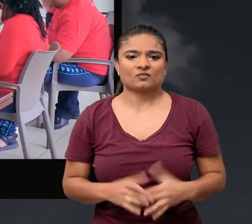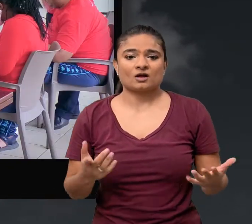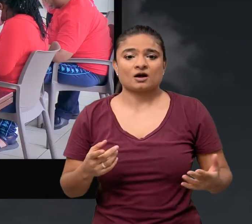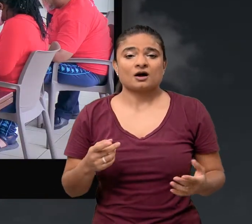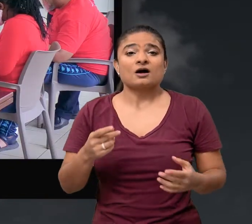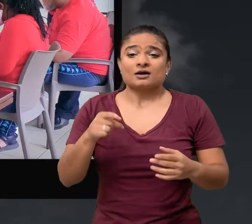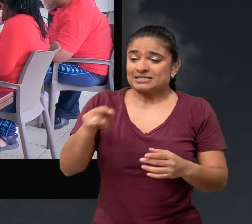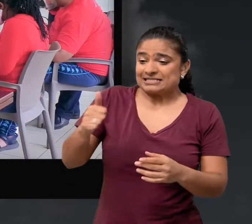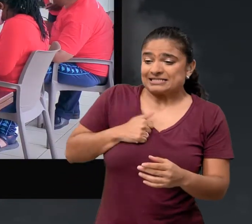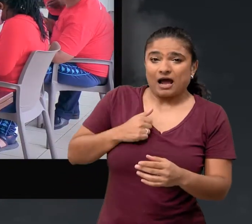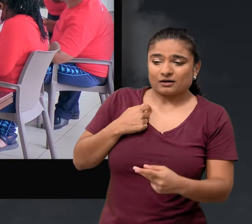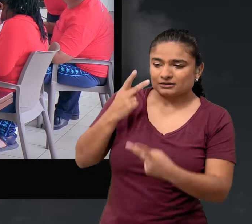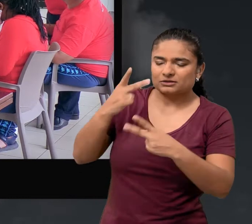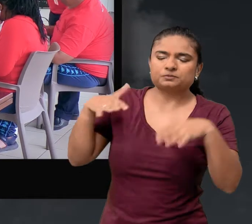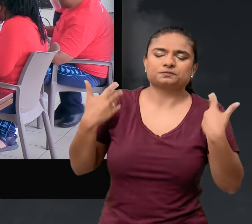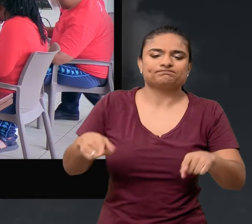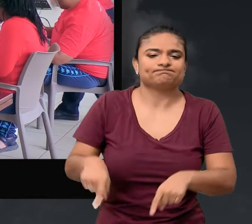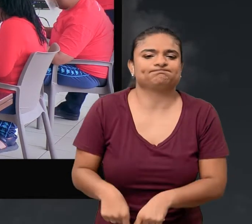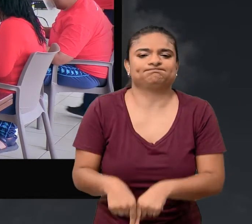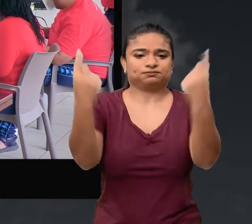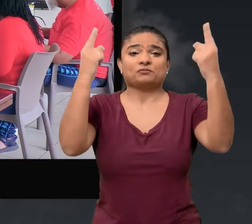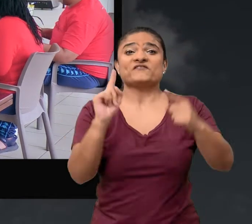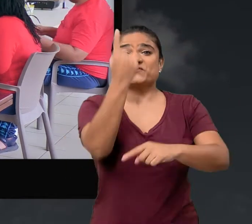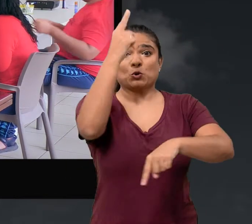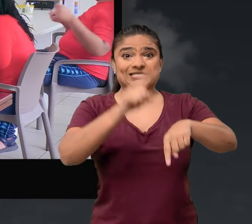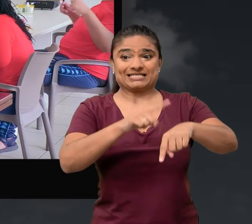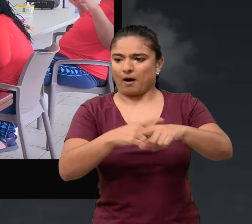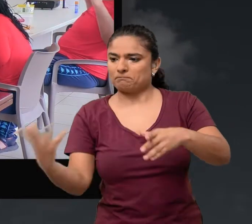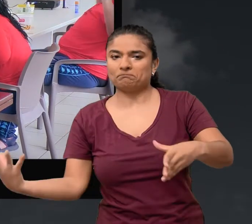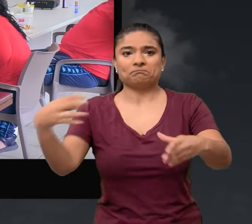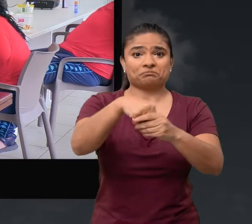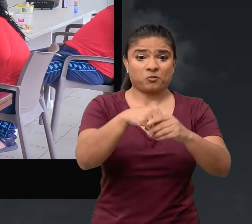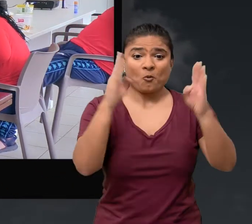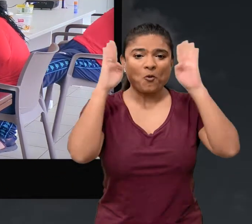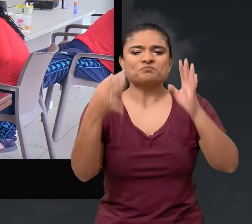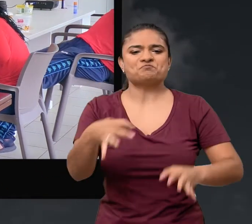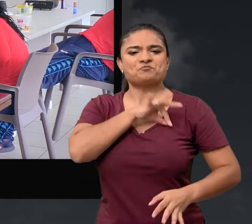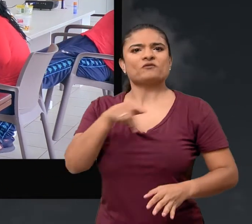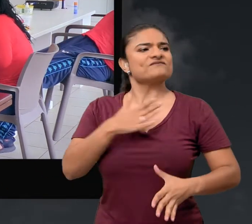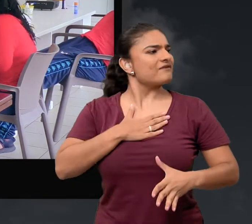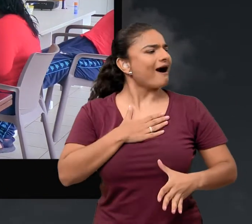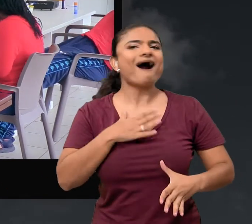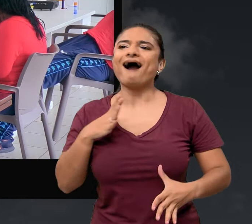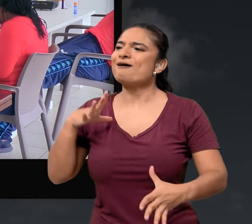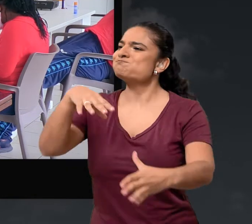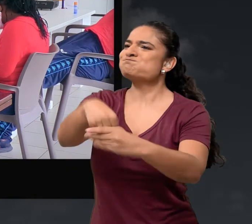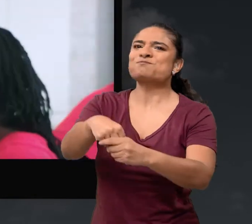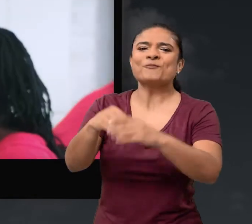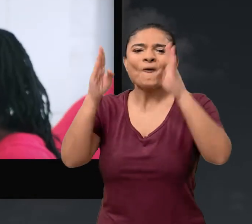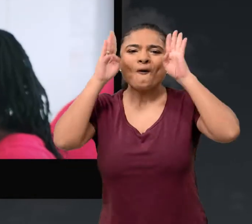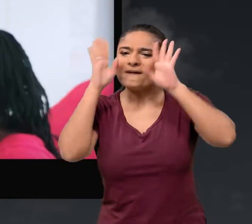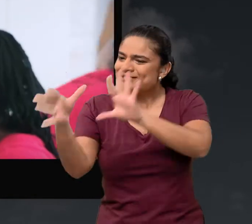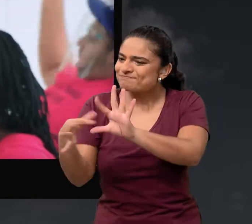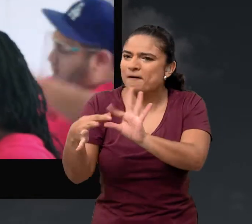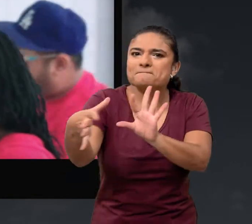The most pronounced difference that I see in my son, who for the very first time was benefiting from Action in Autism, is that he has a sense of belonging,